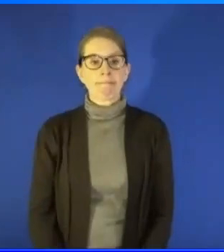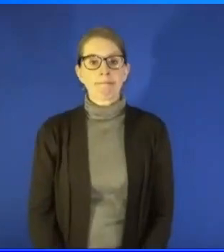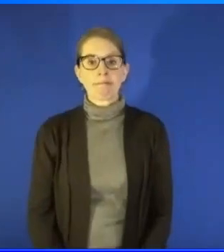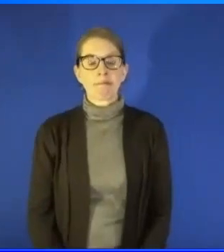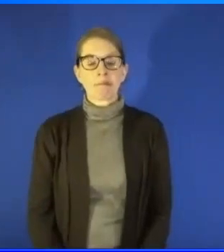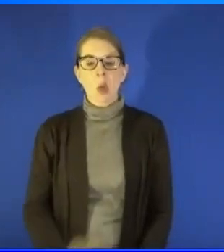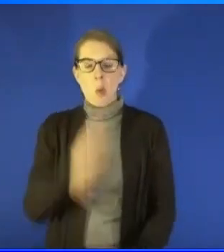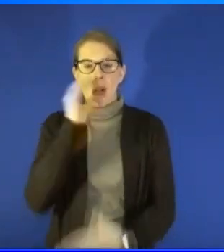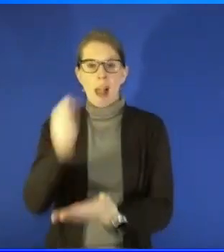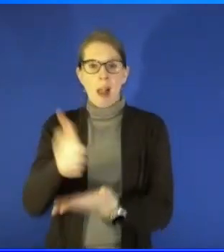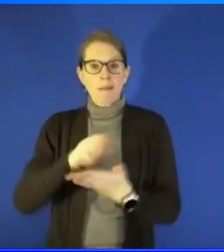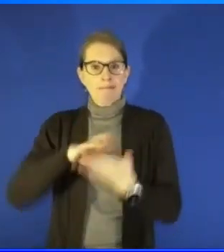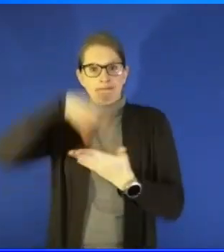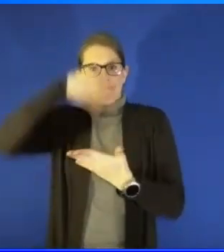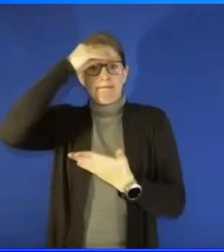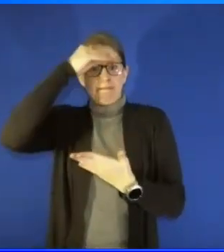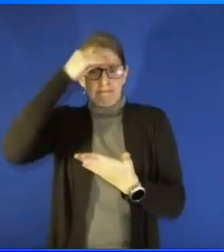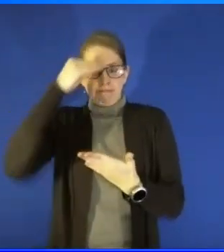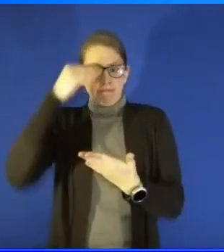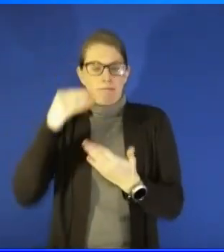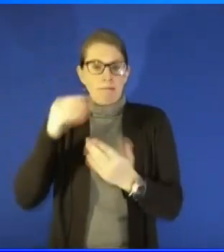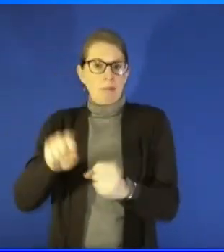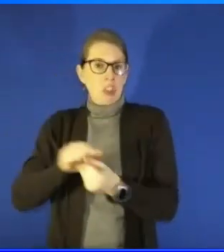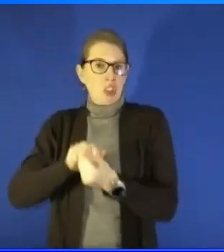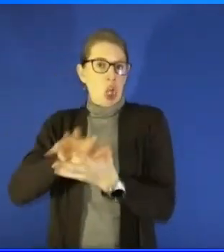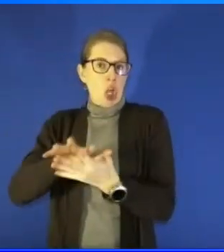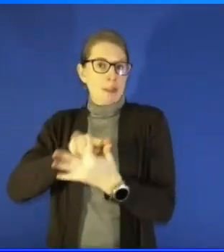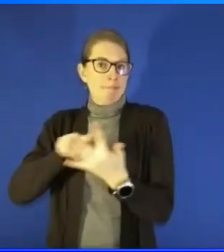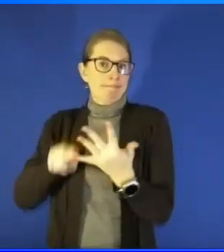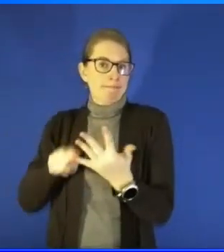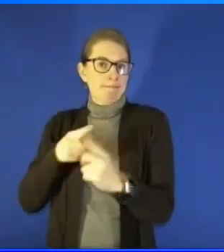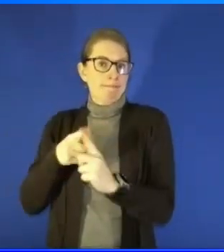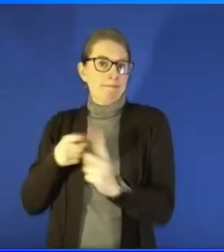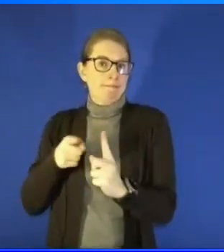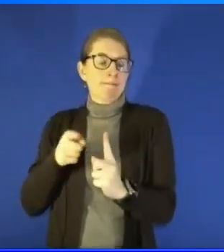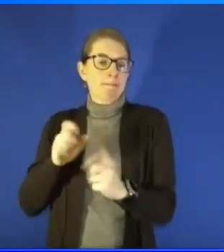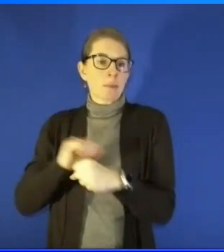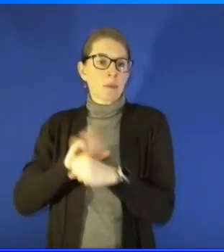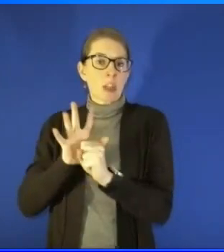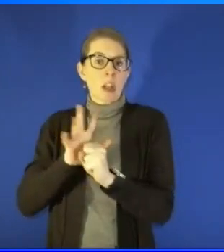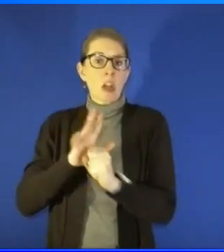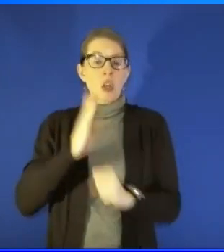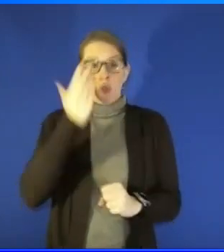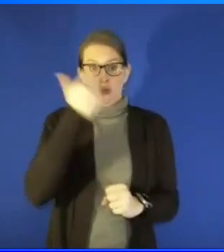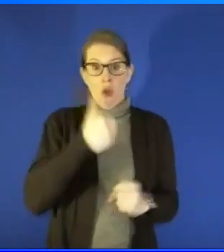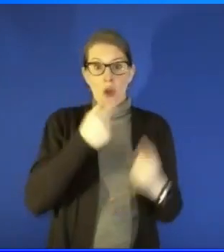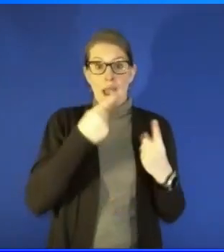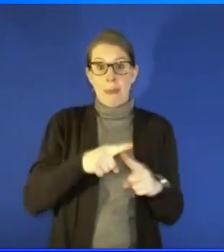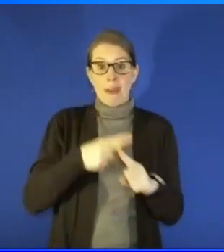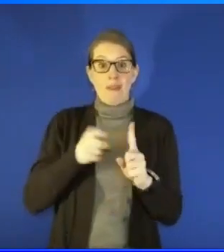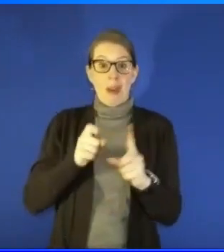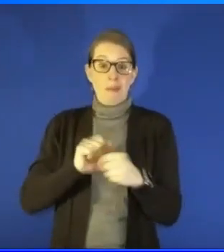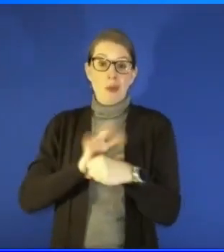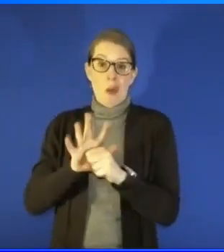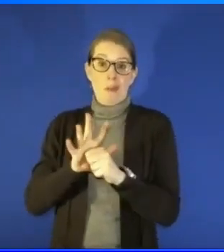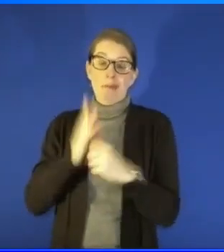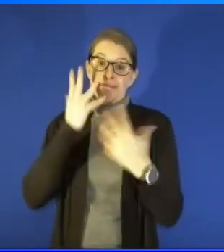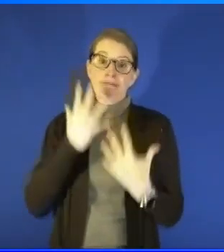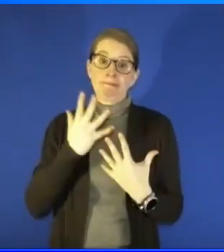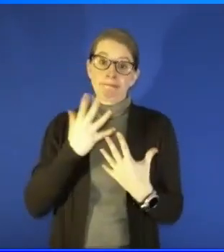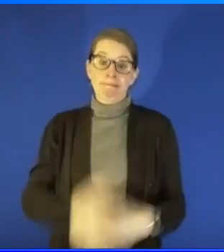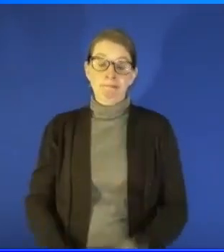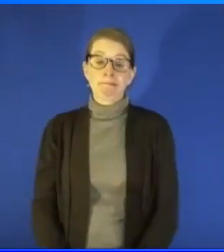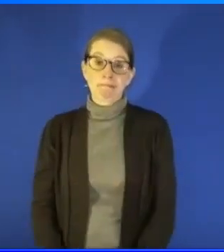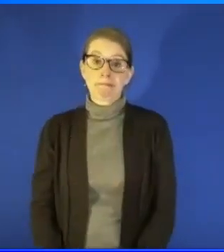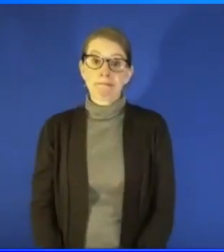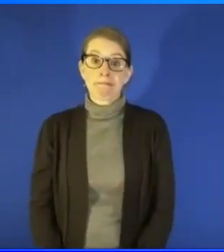insight into what the potential causes are. We do see strokes happen from COVID. Unfortunately, in our medical ICU,